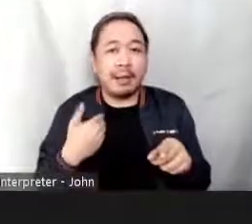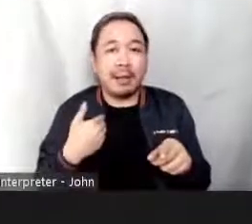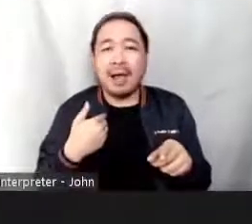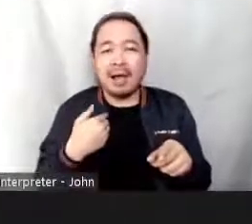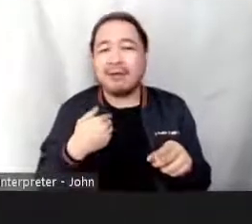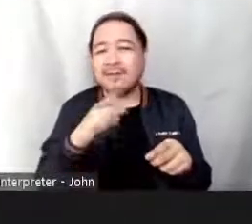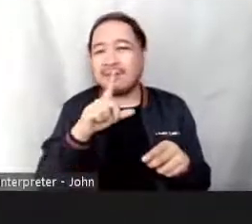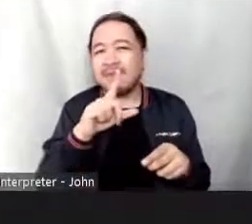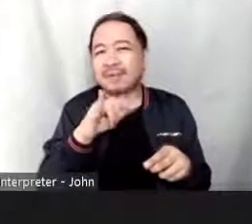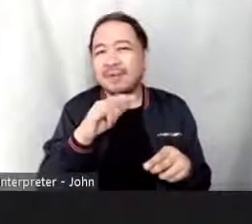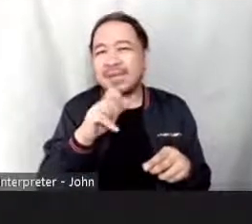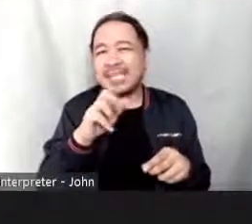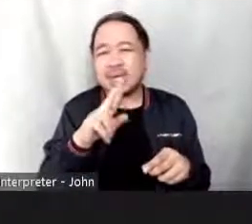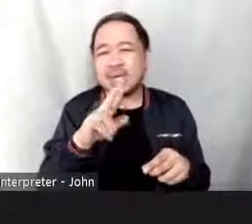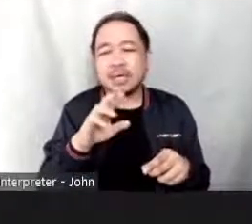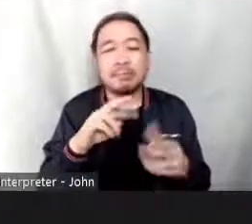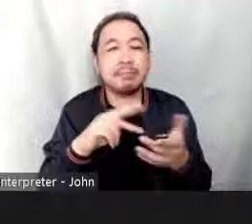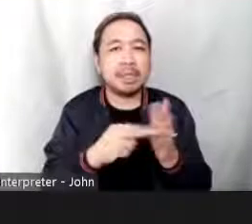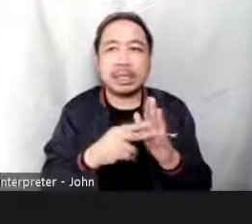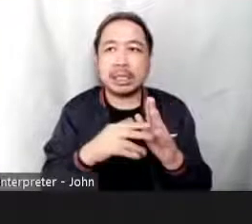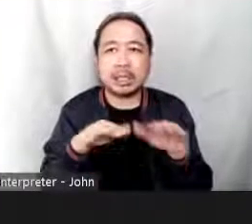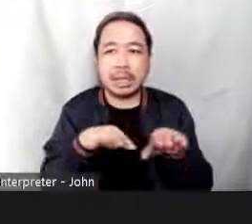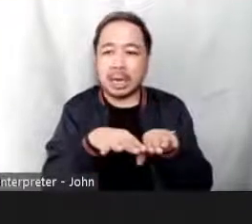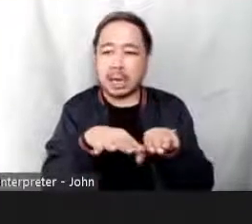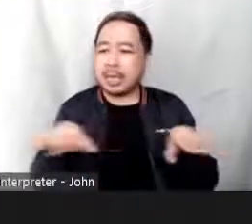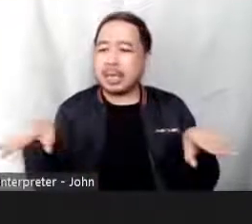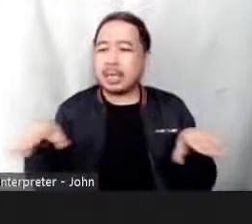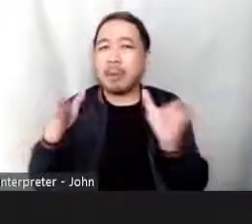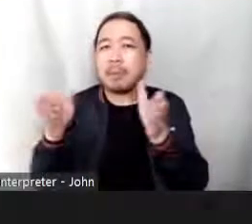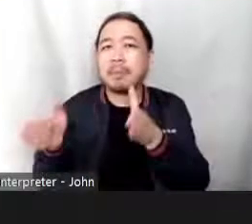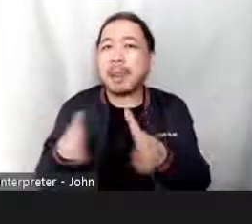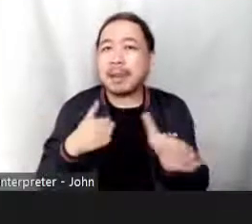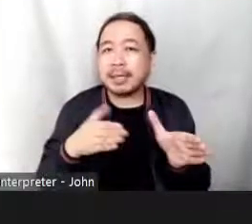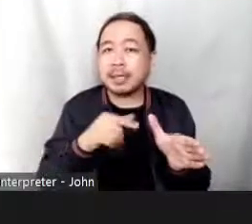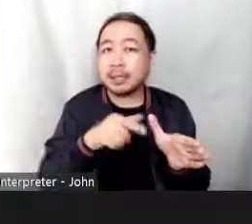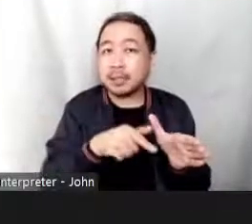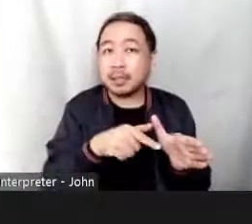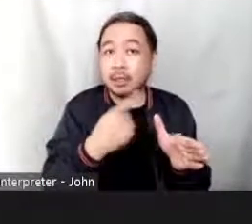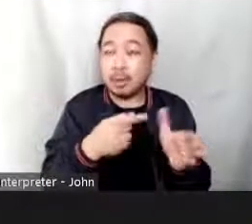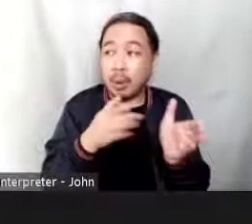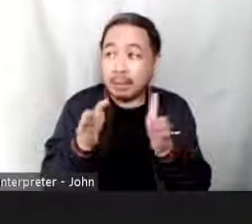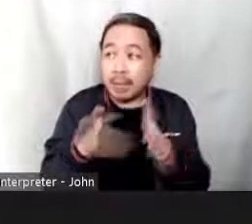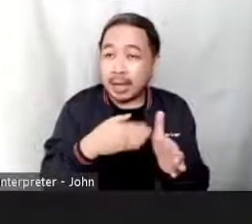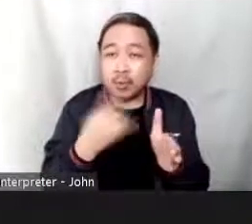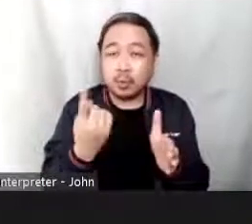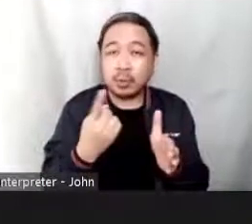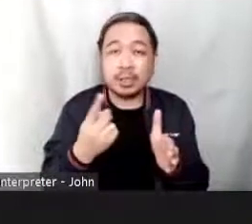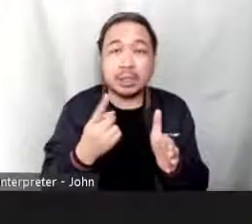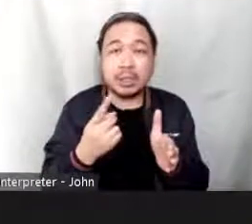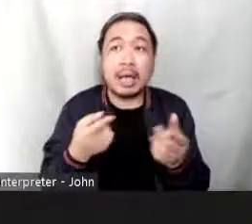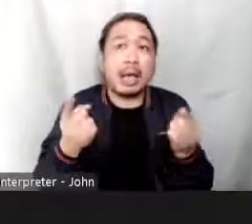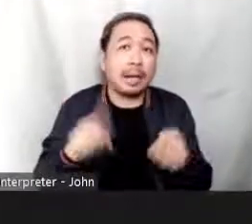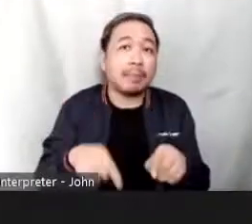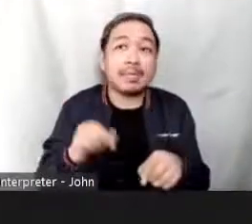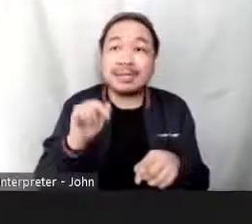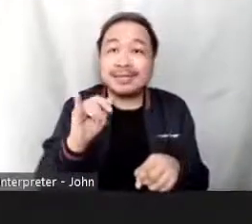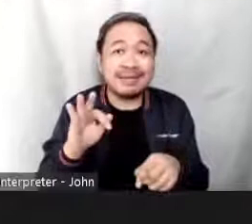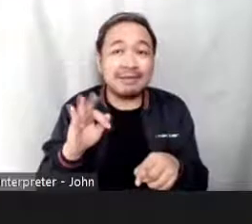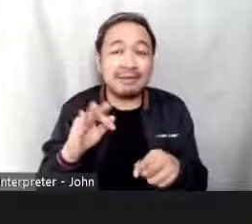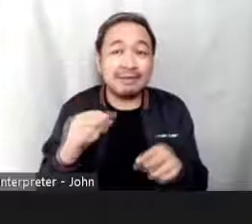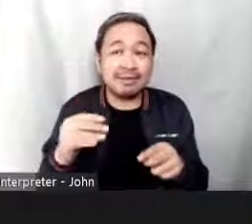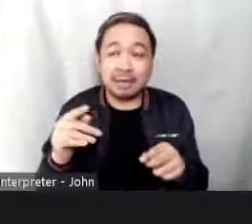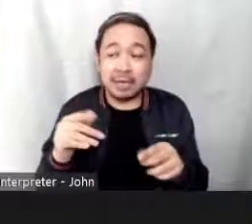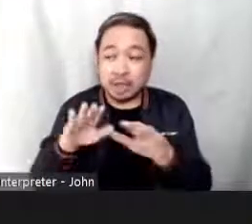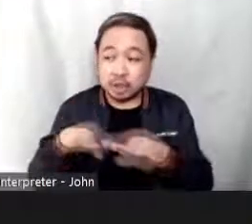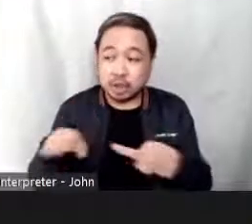for permanence are taken by the social workers only after reunification fails. And there